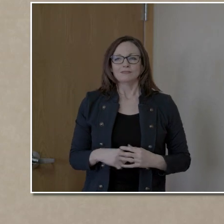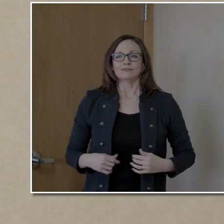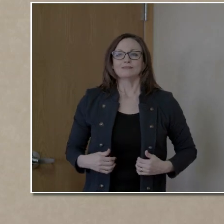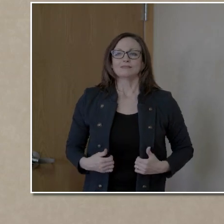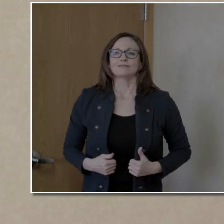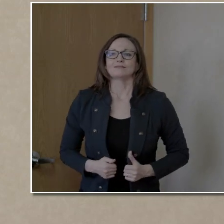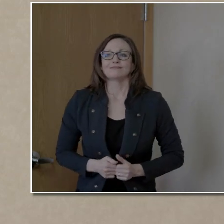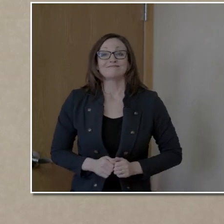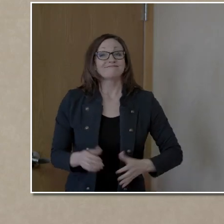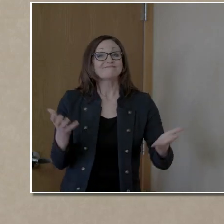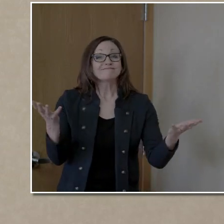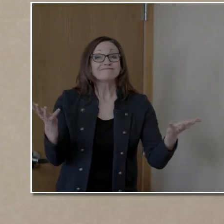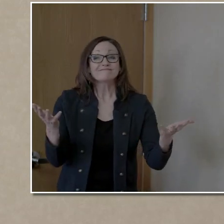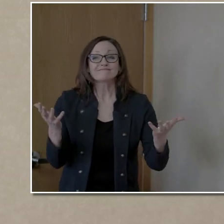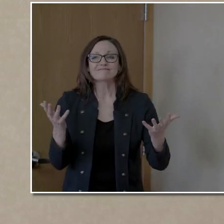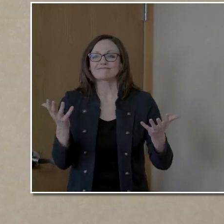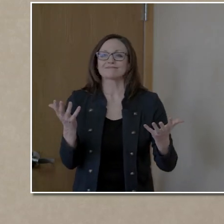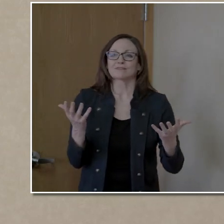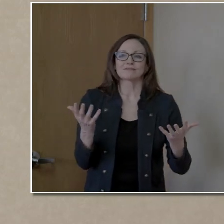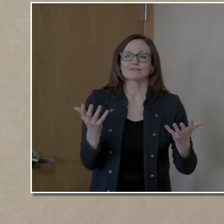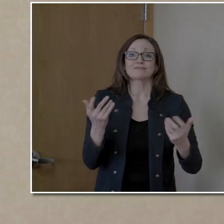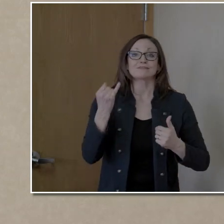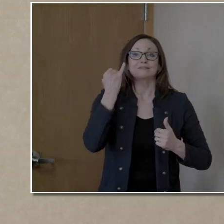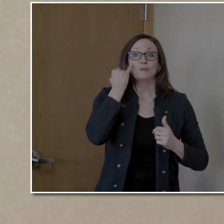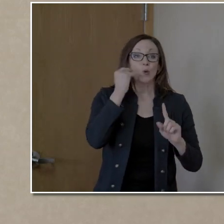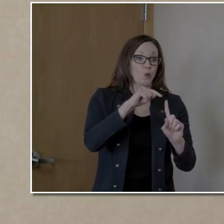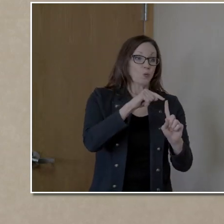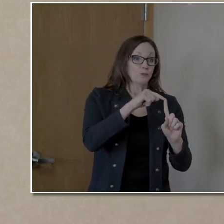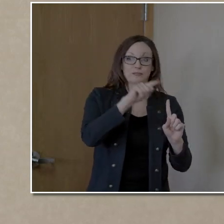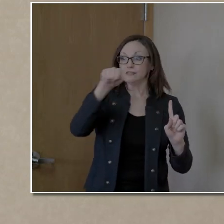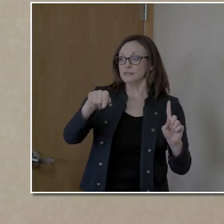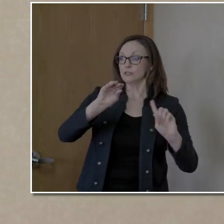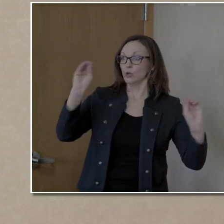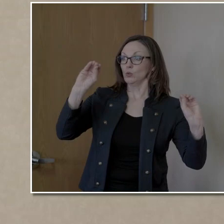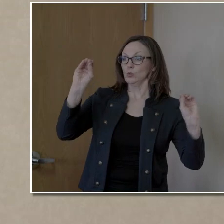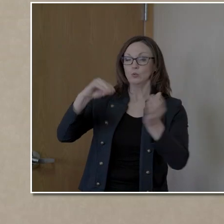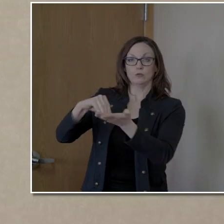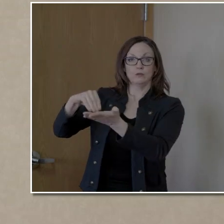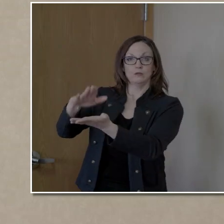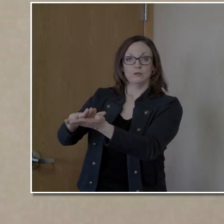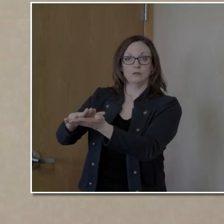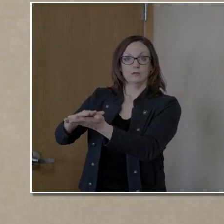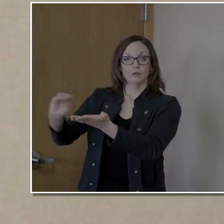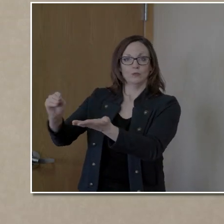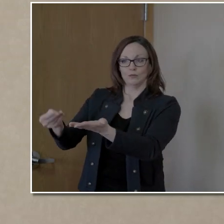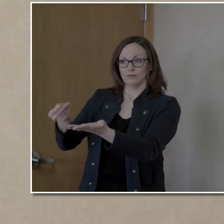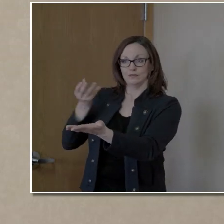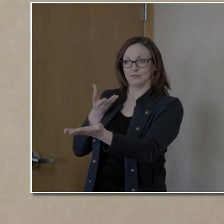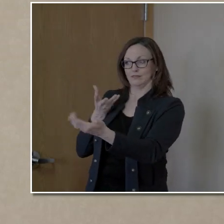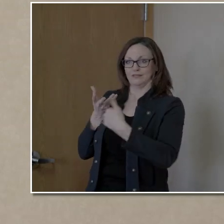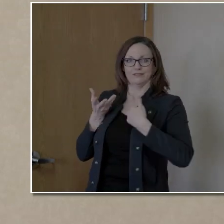they would certainly be notified. Casual encounters would not be.